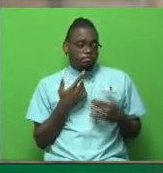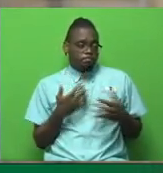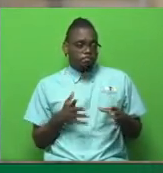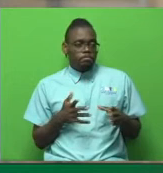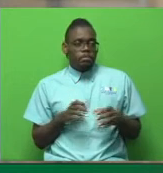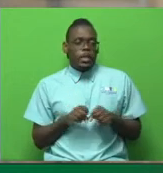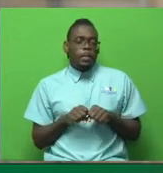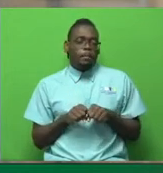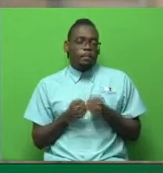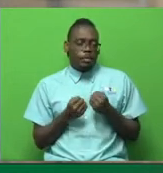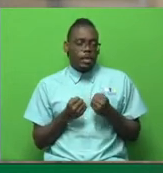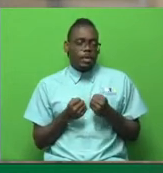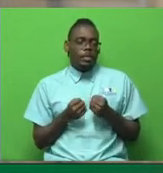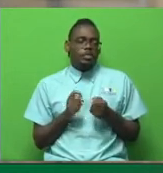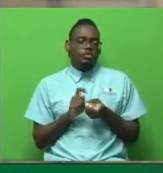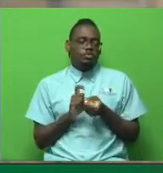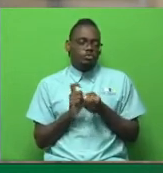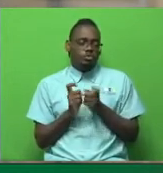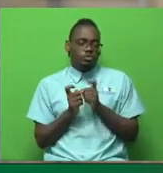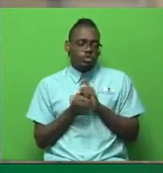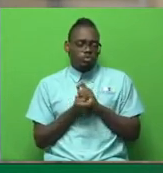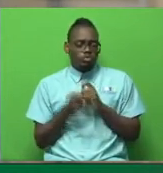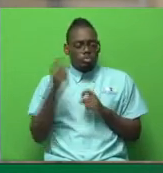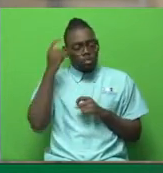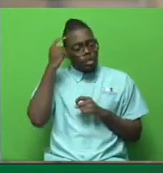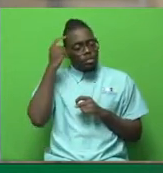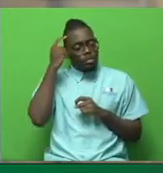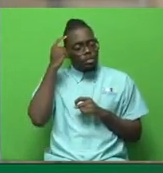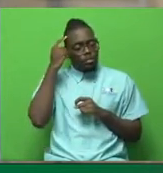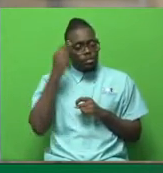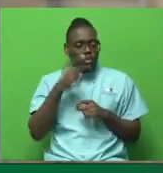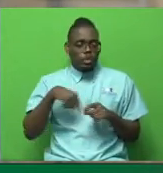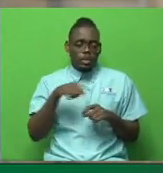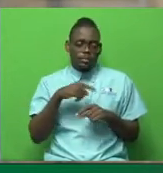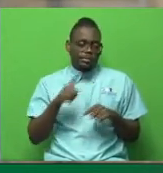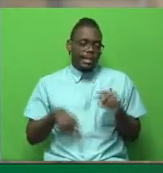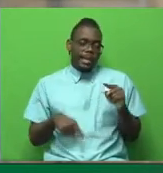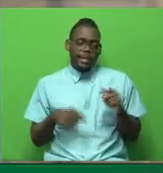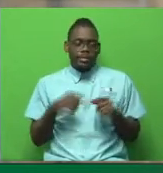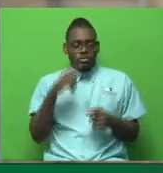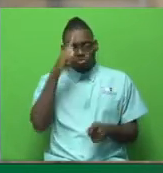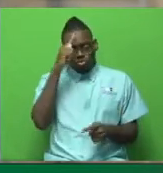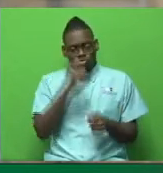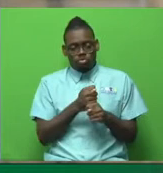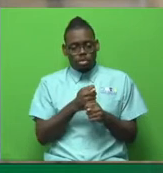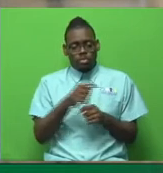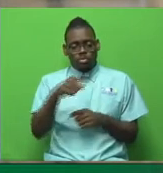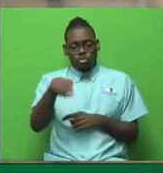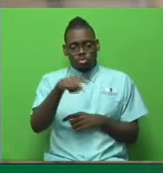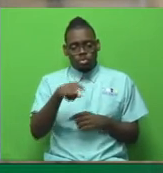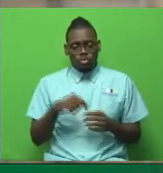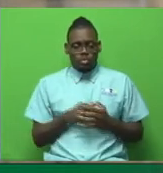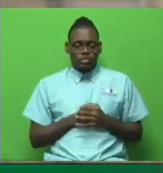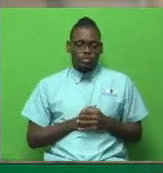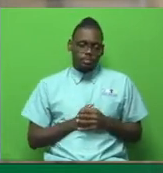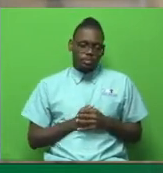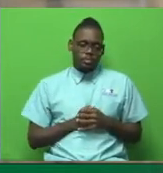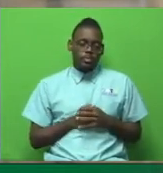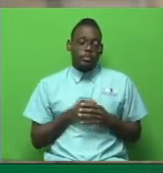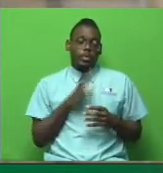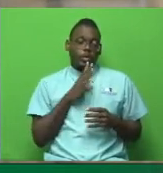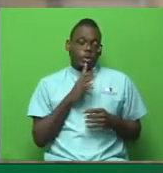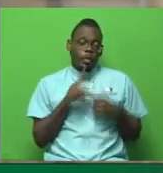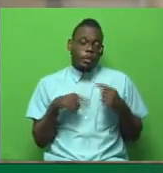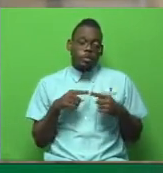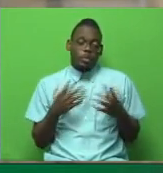just cannot trust those on the other side the opposition leader spoke about outstanding payments in just two